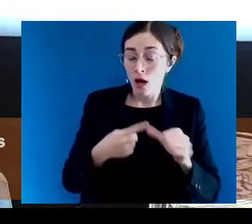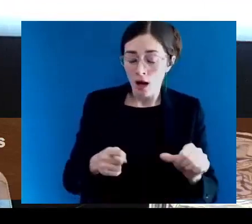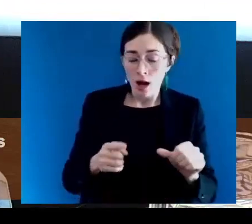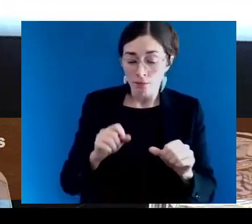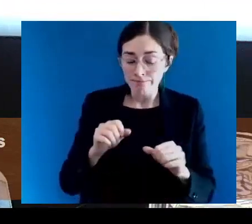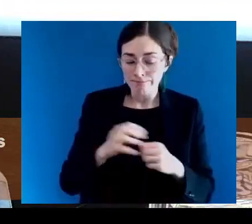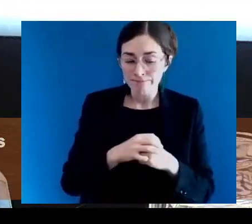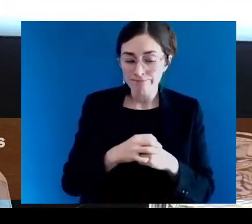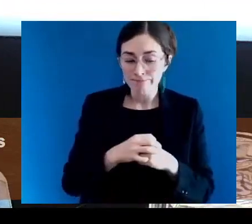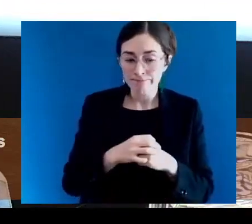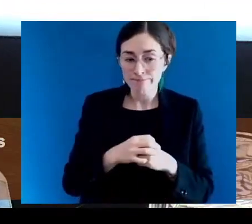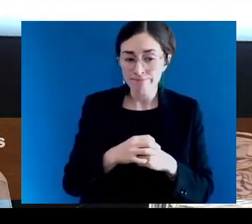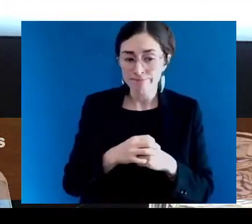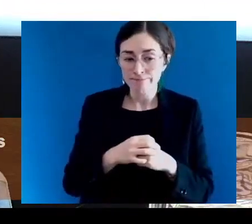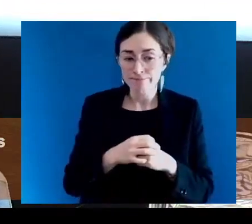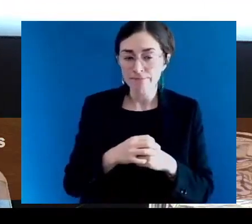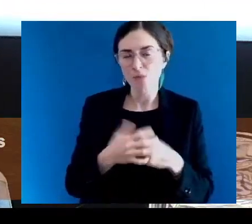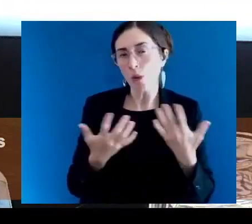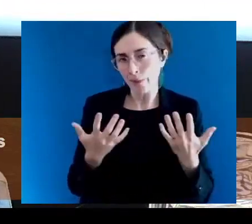the program